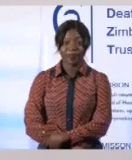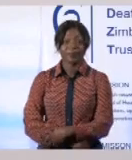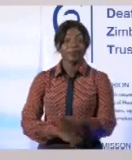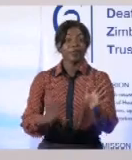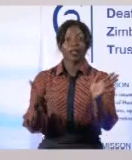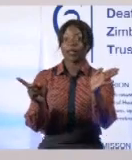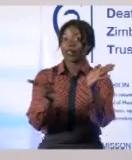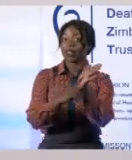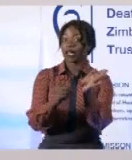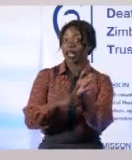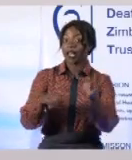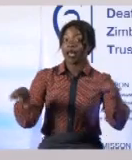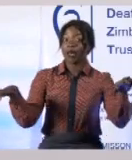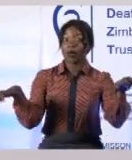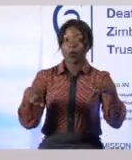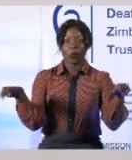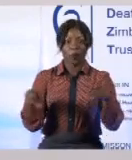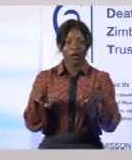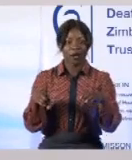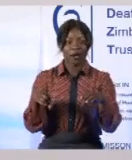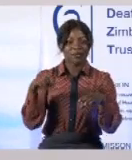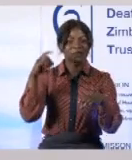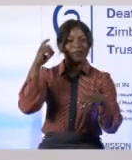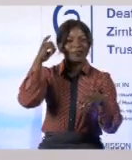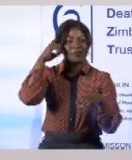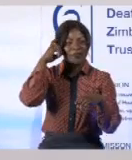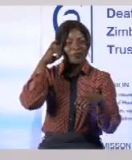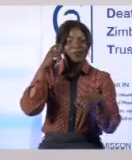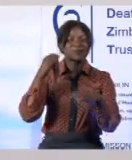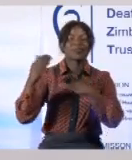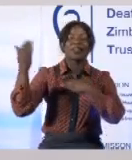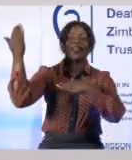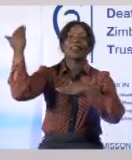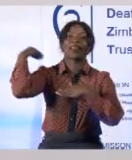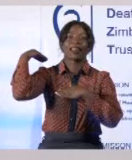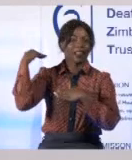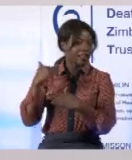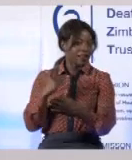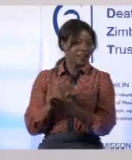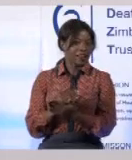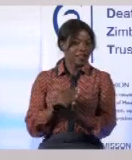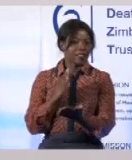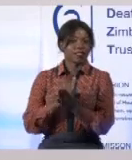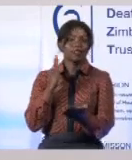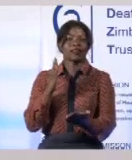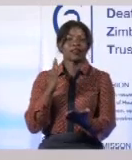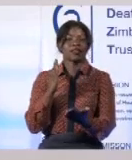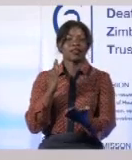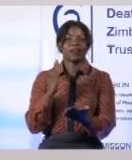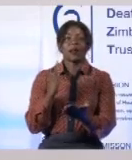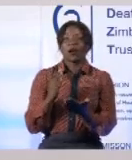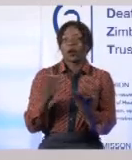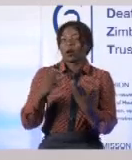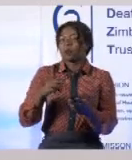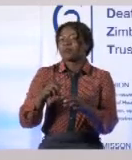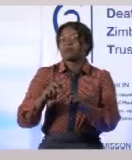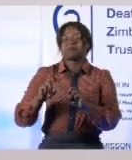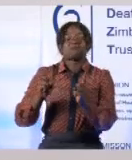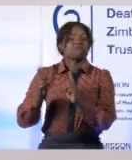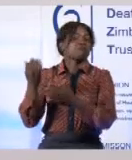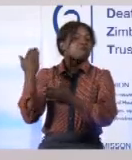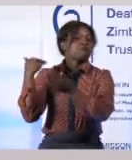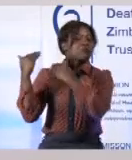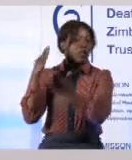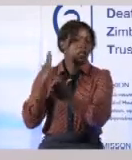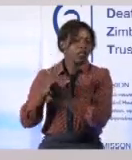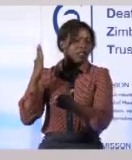work has been known and christened the world's oldest profession dating back to ancient times.